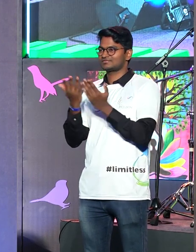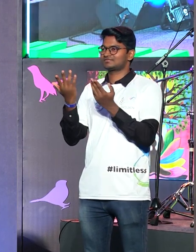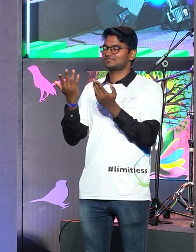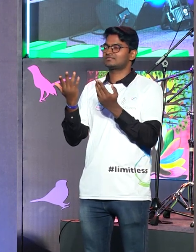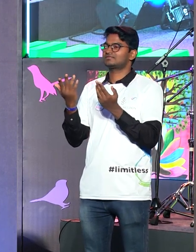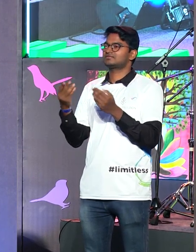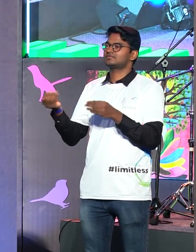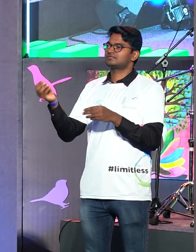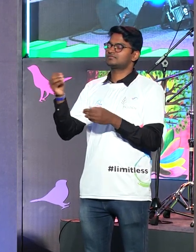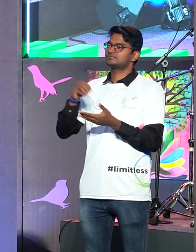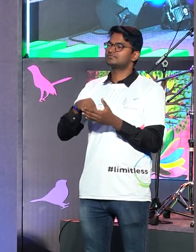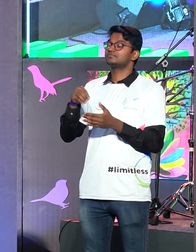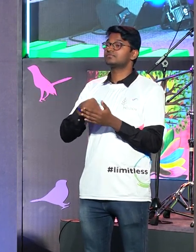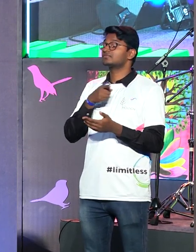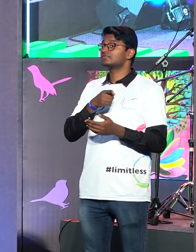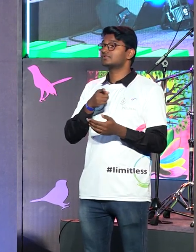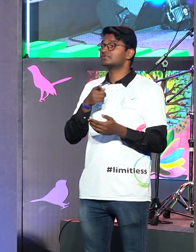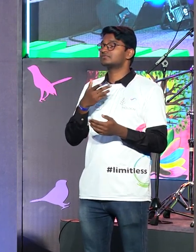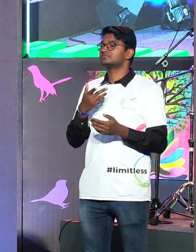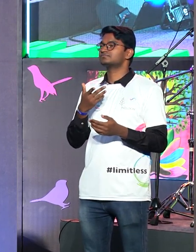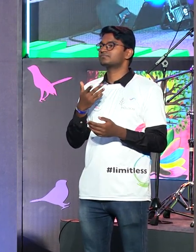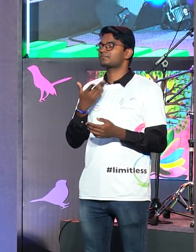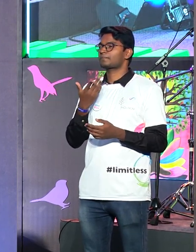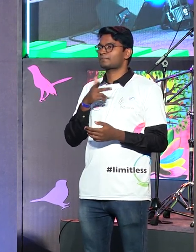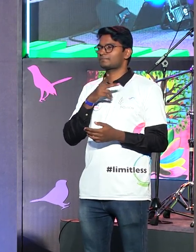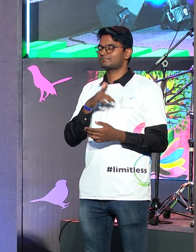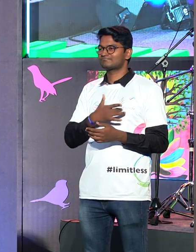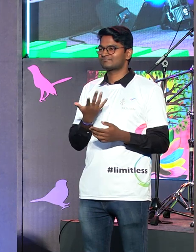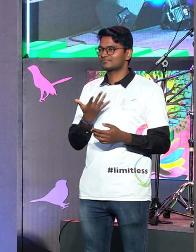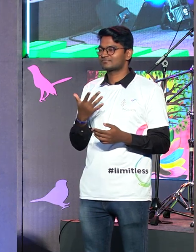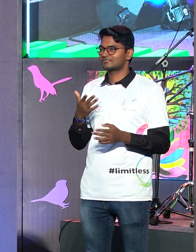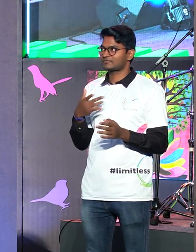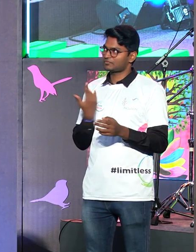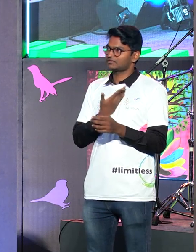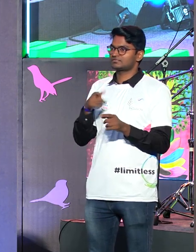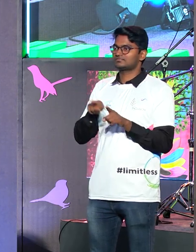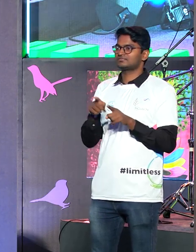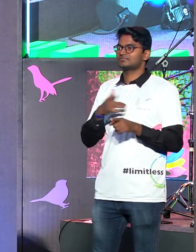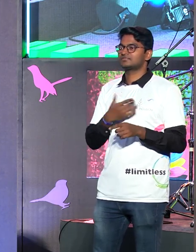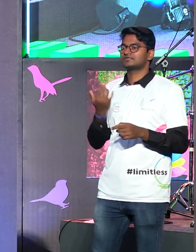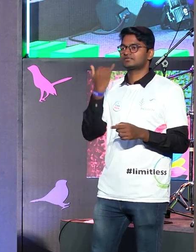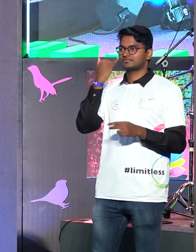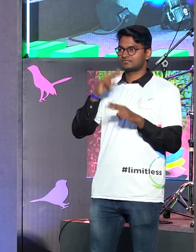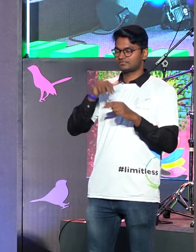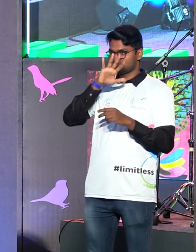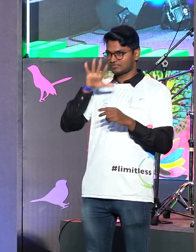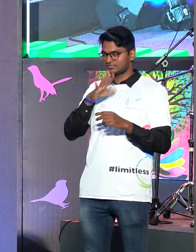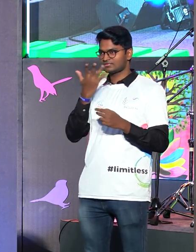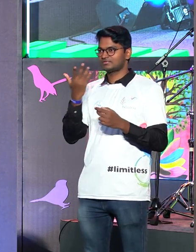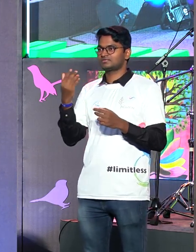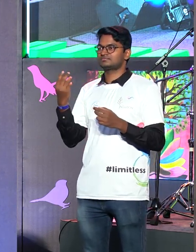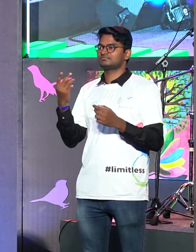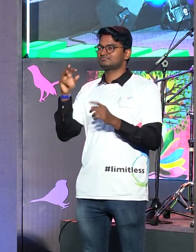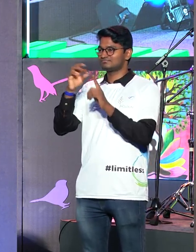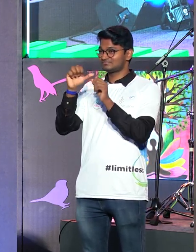He basically felt that we are, like I said in the beginning, that, you know, even though India and Pakistan have been free, have been independent, we are